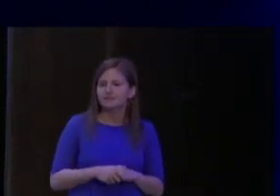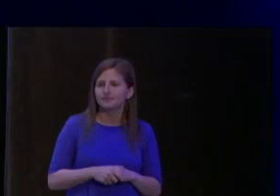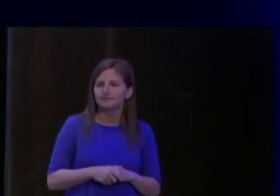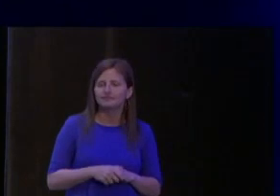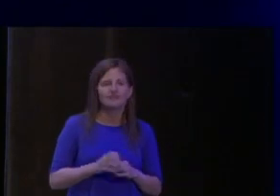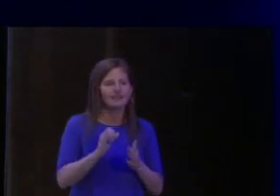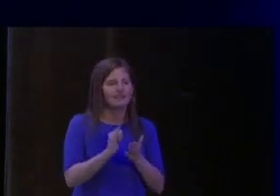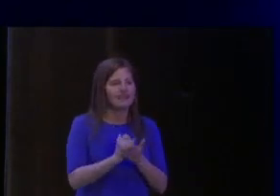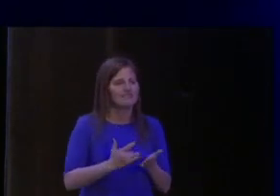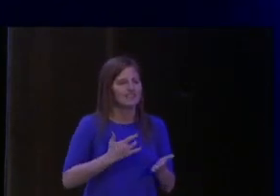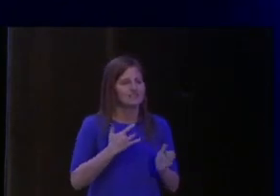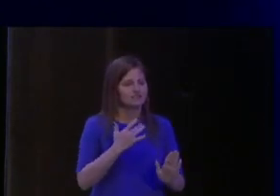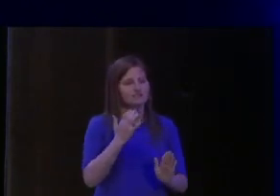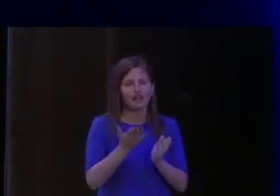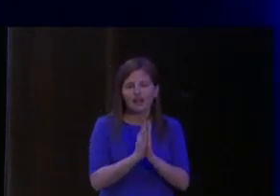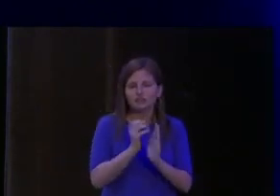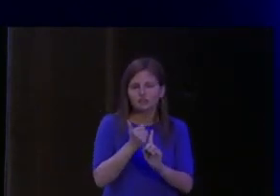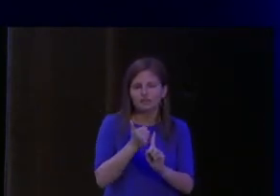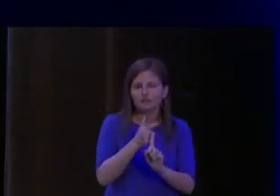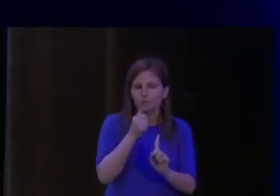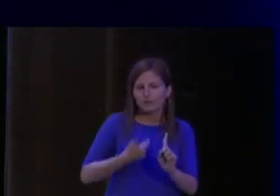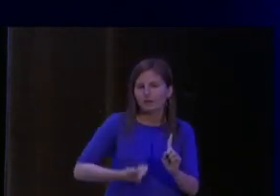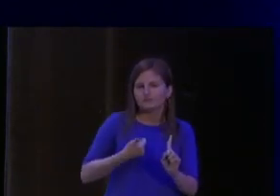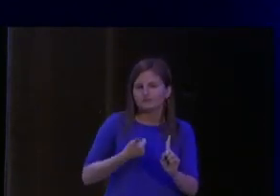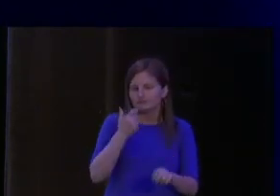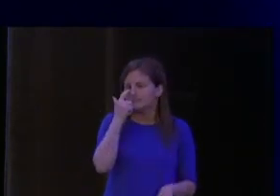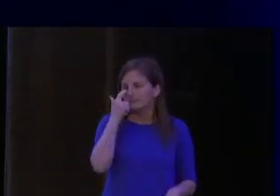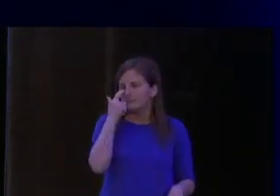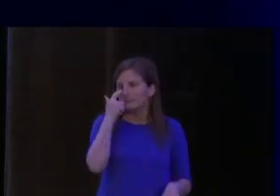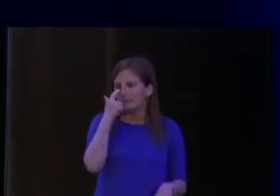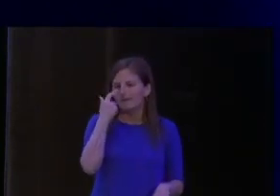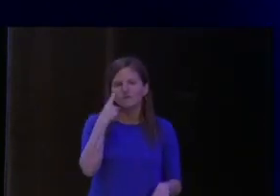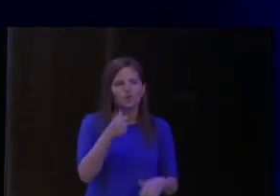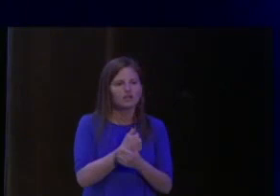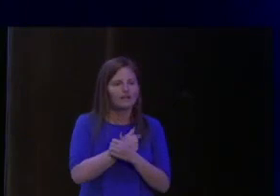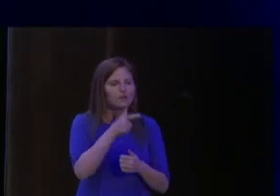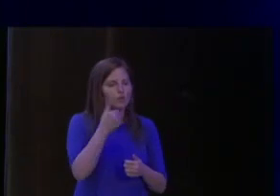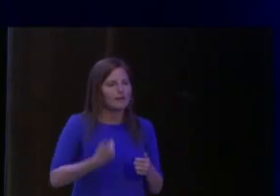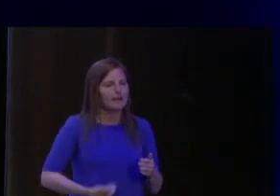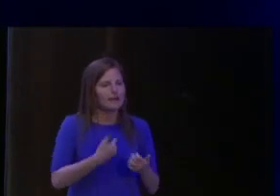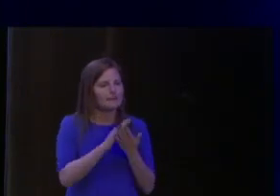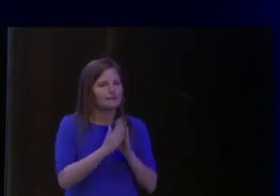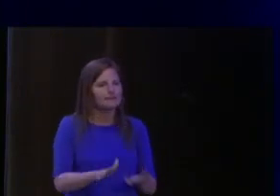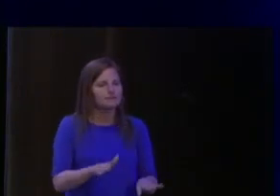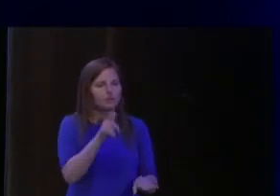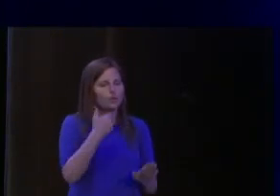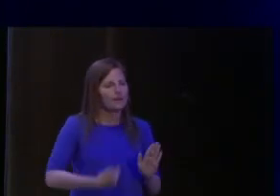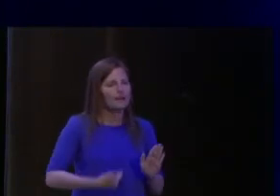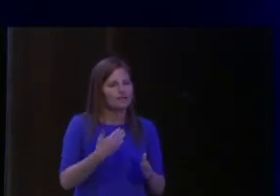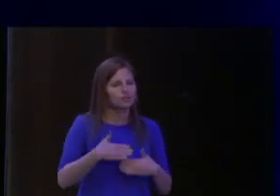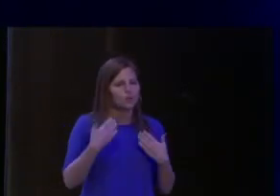Just feel into that. Now ask yourself, who am I in love? Who am I in peace? Who am I in joy? Who